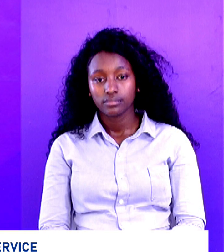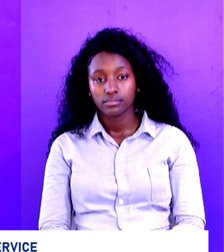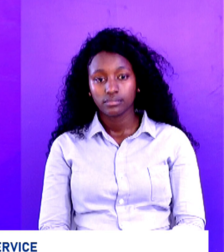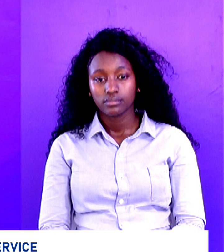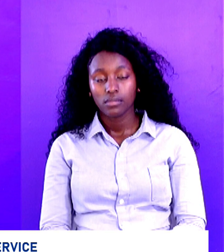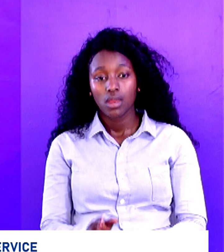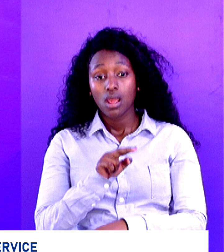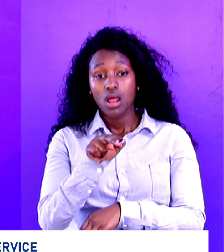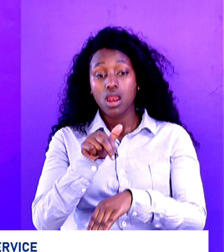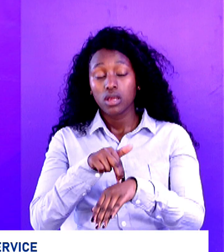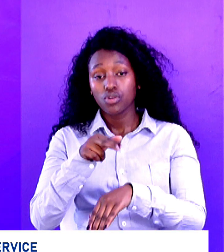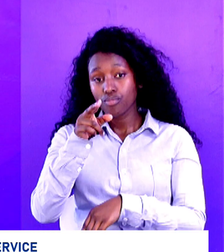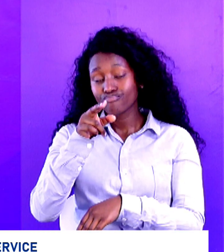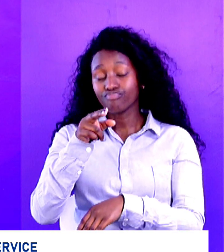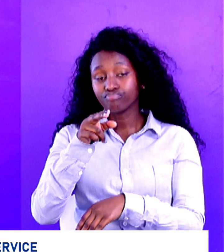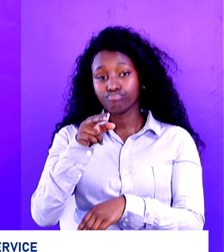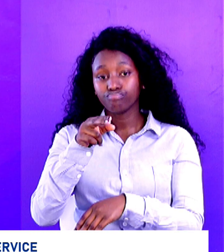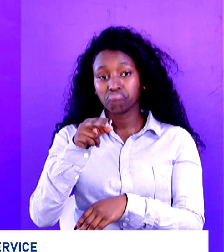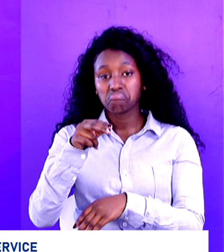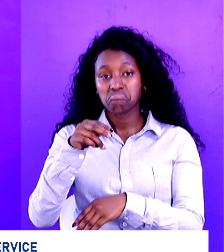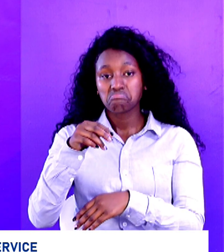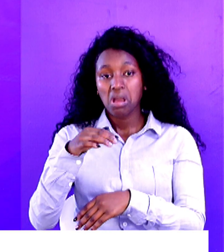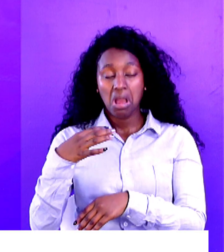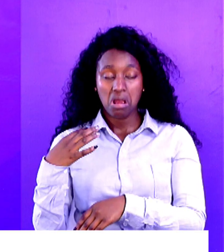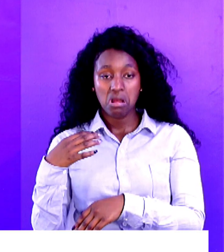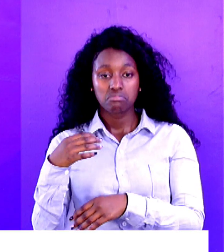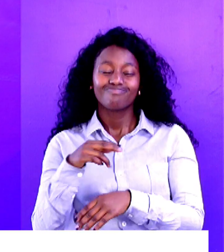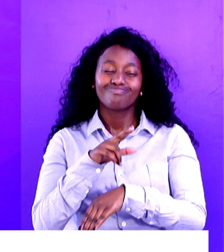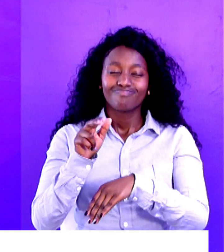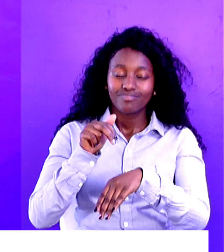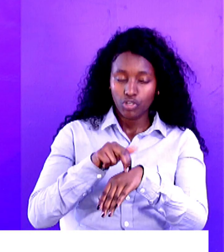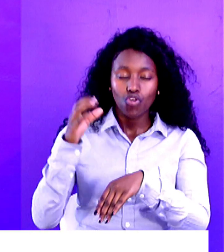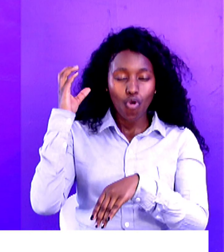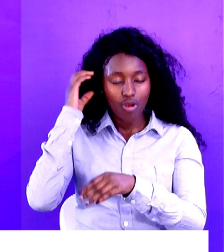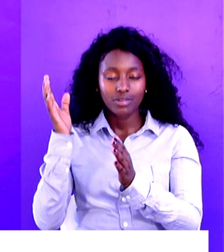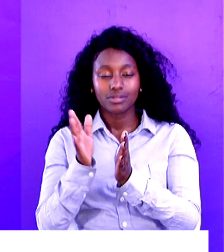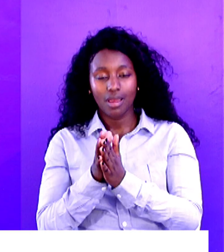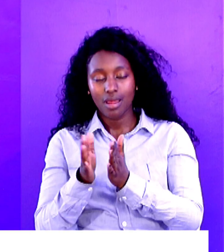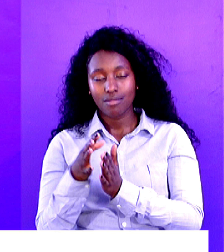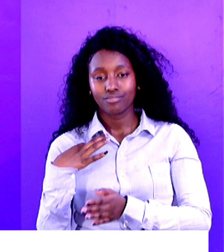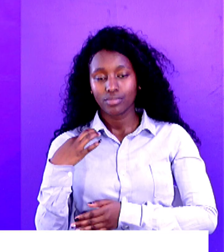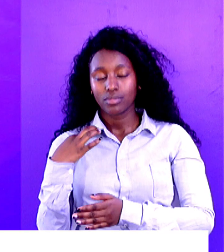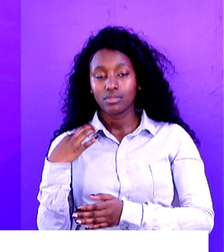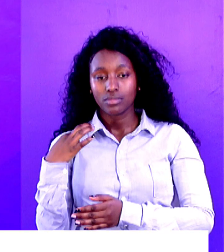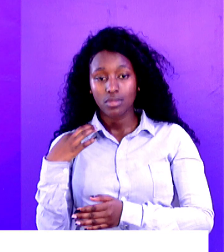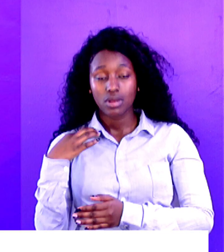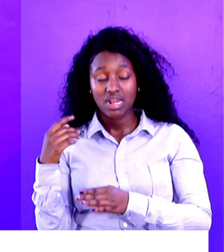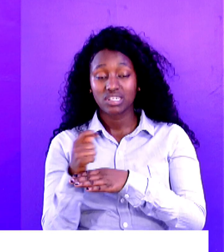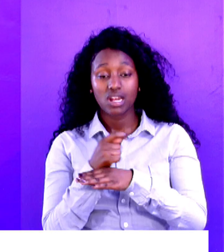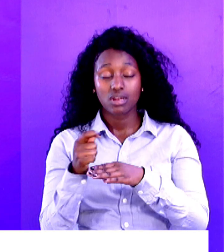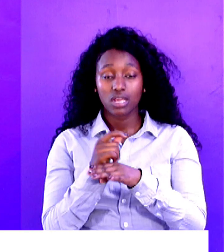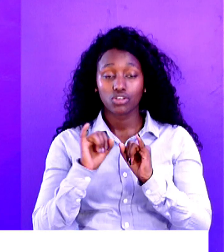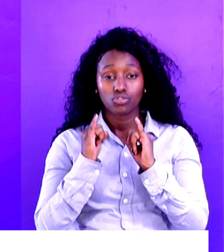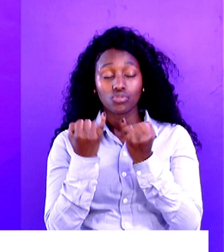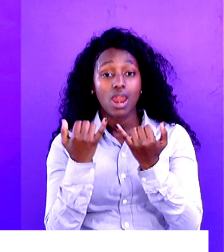The National Polytechnics and Vocational Training Colleges have been urged to review and reduce the duration of courses to